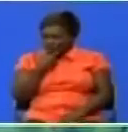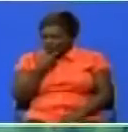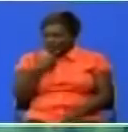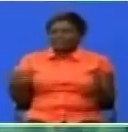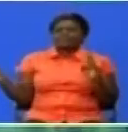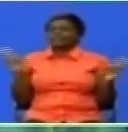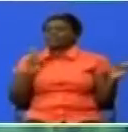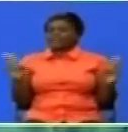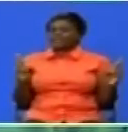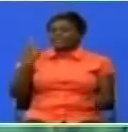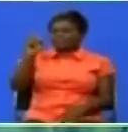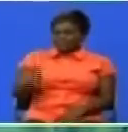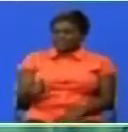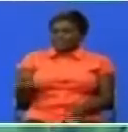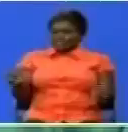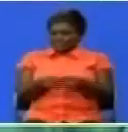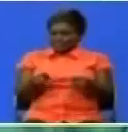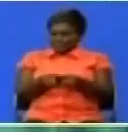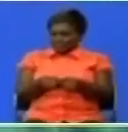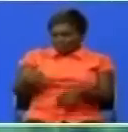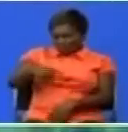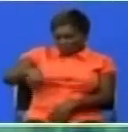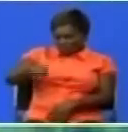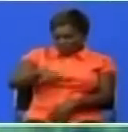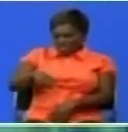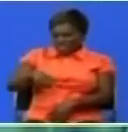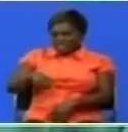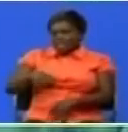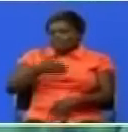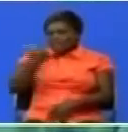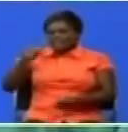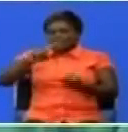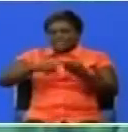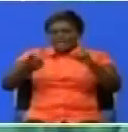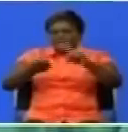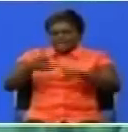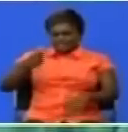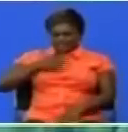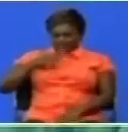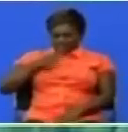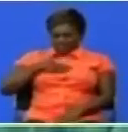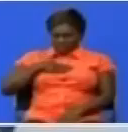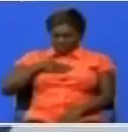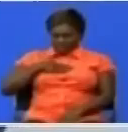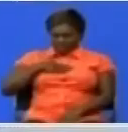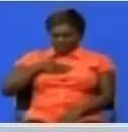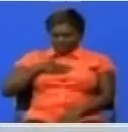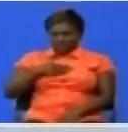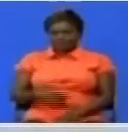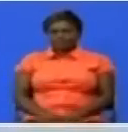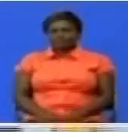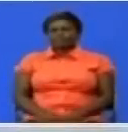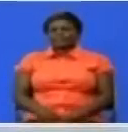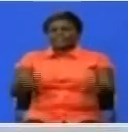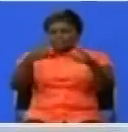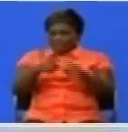prepared. And in that connection, we also have to pull up our socks and live to the expectation.